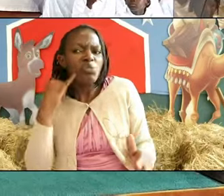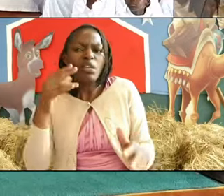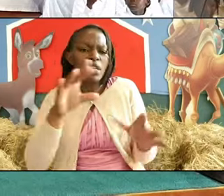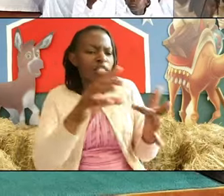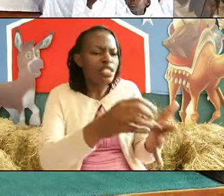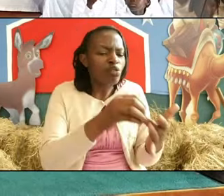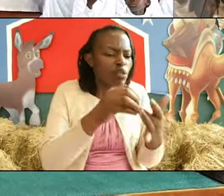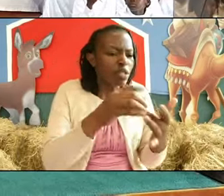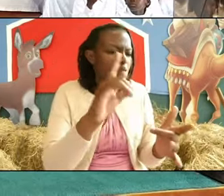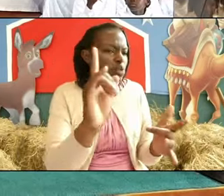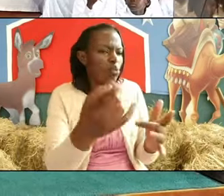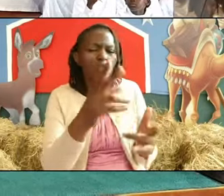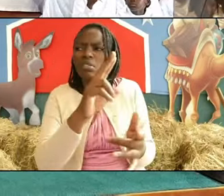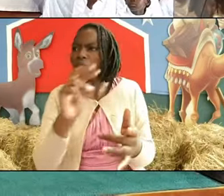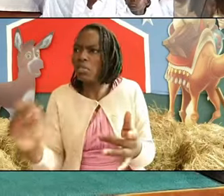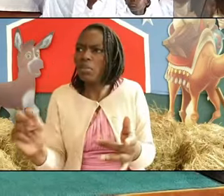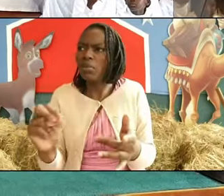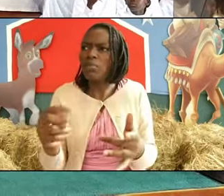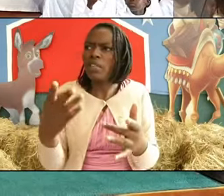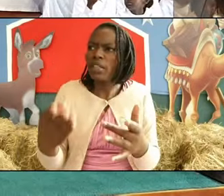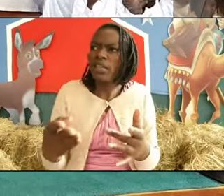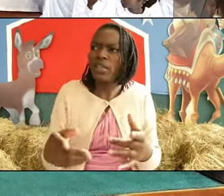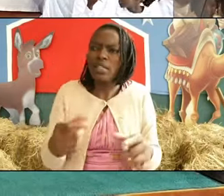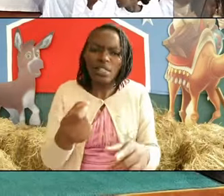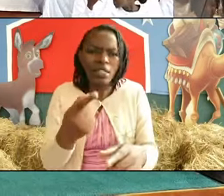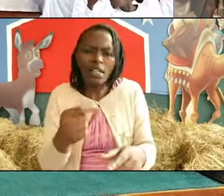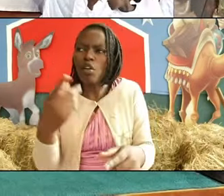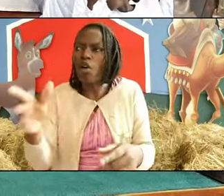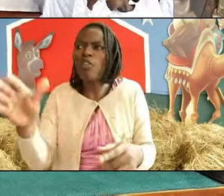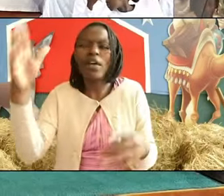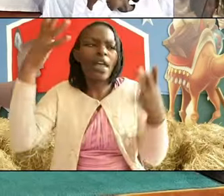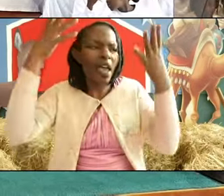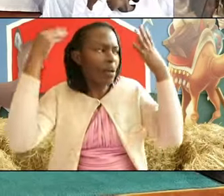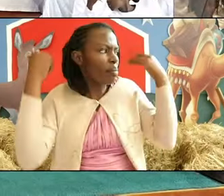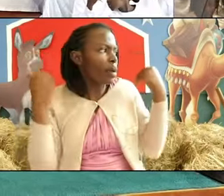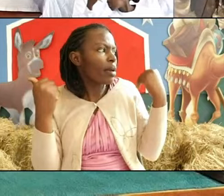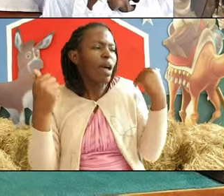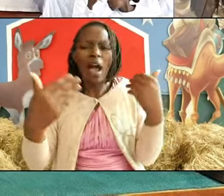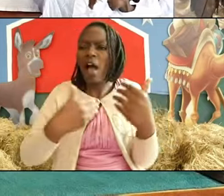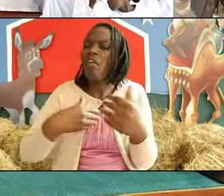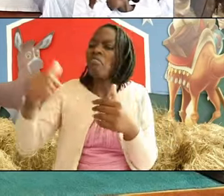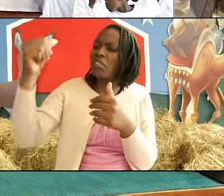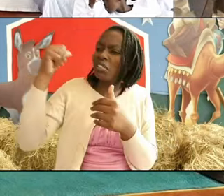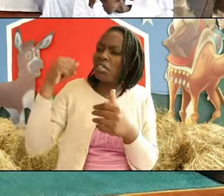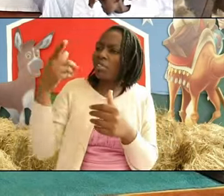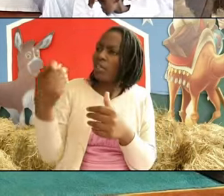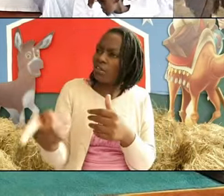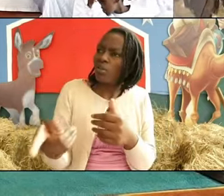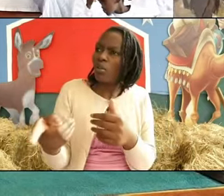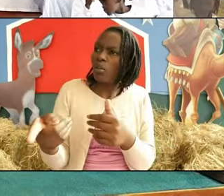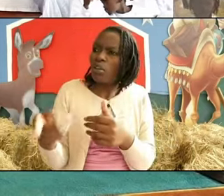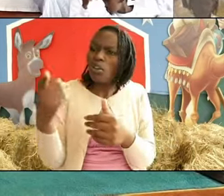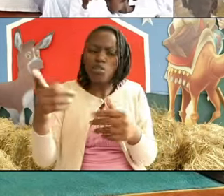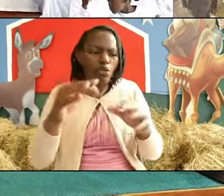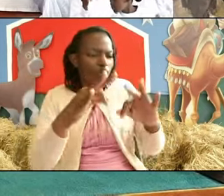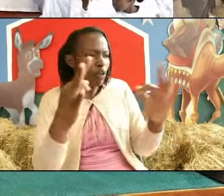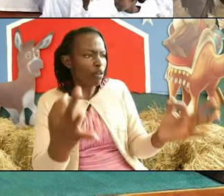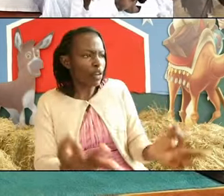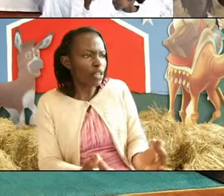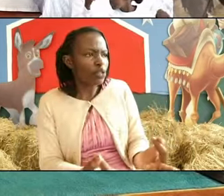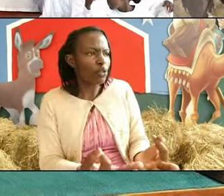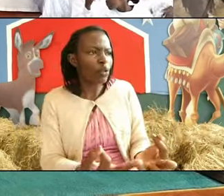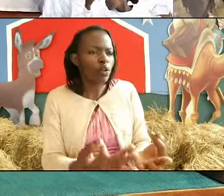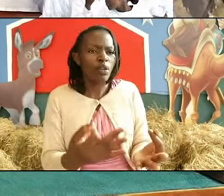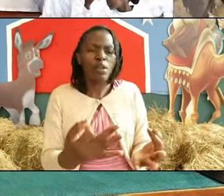Lord, they who call themselves the seed of Abraham, they have rejected you. You, the foundation,